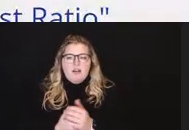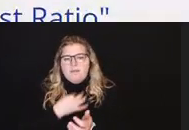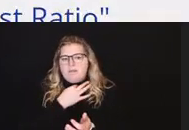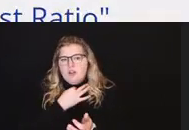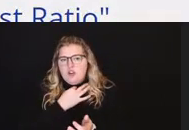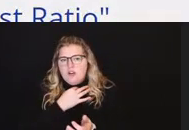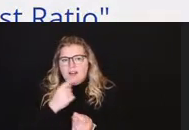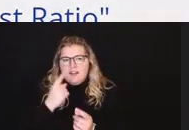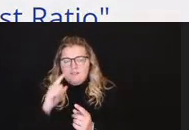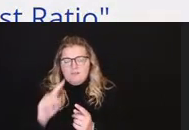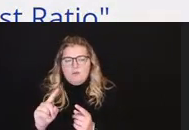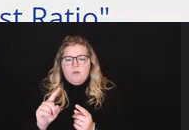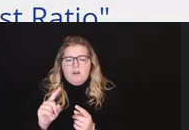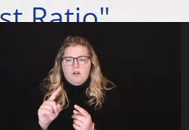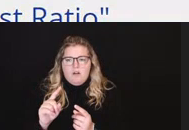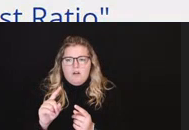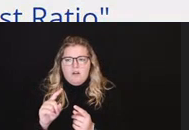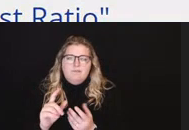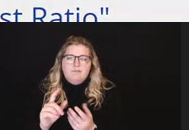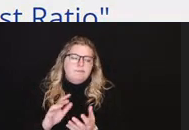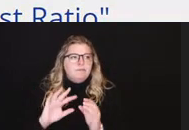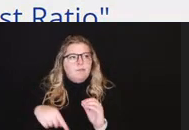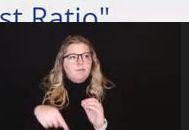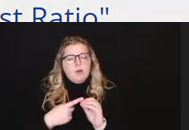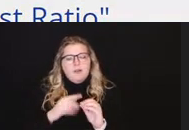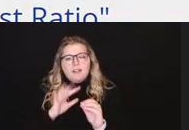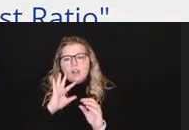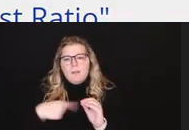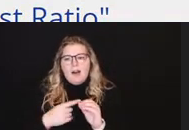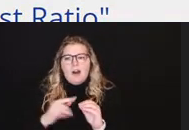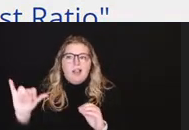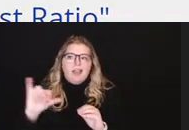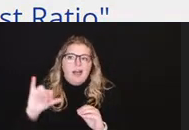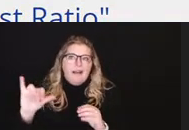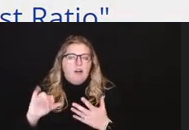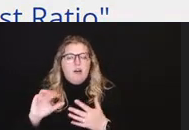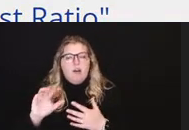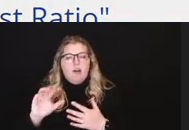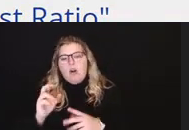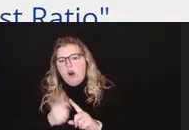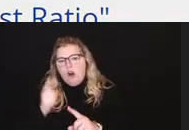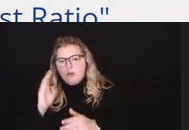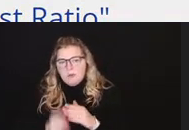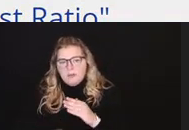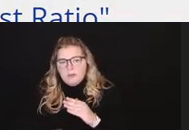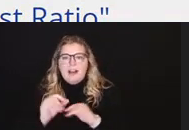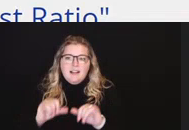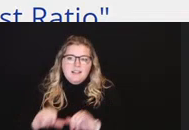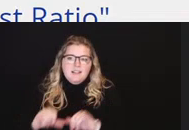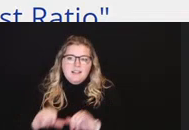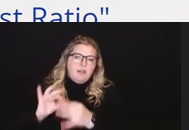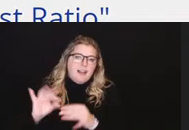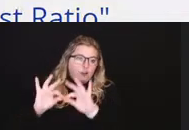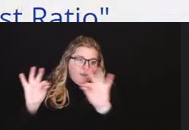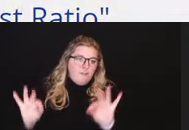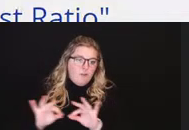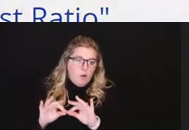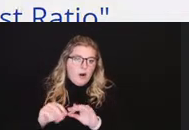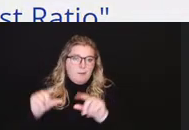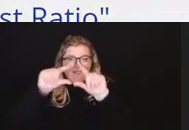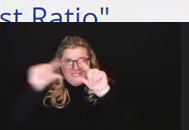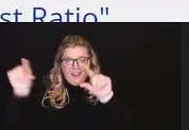these, when we talk about things like, the autocomplete and these standards that are sort of related to form fields,